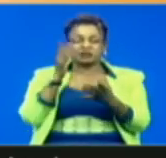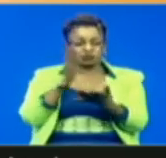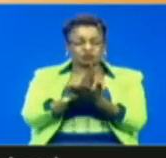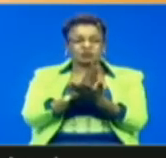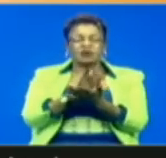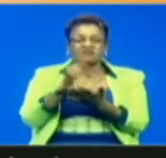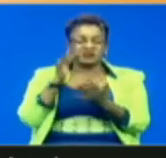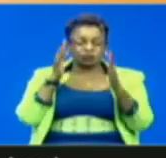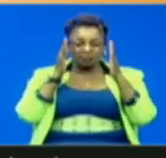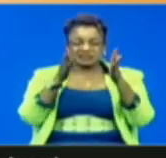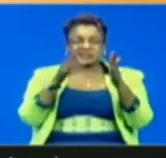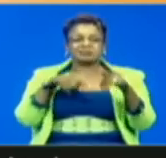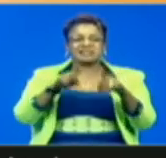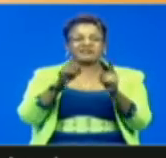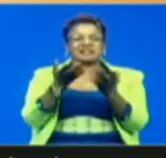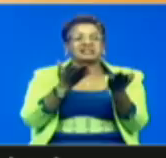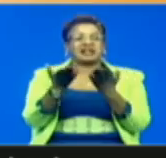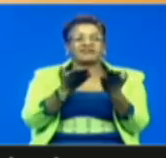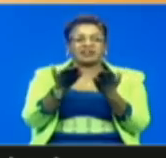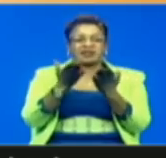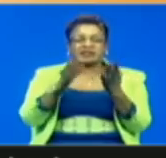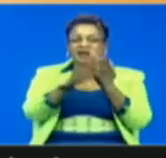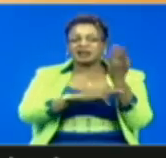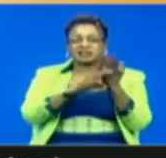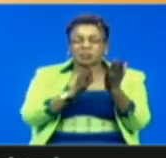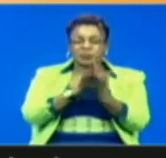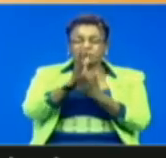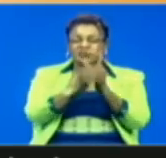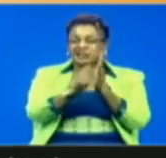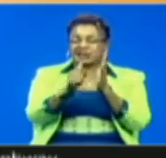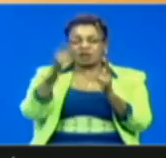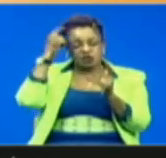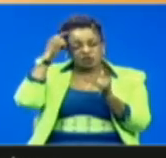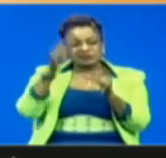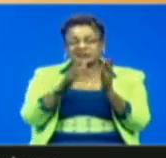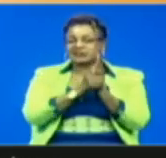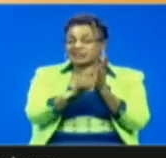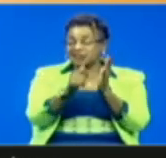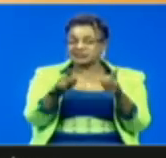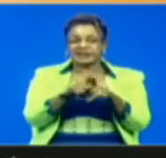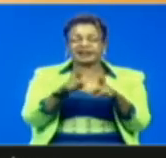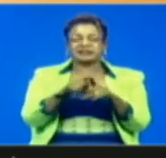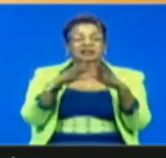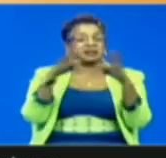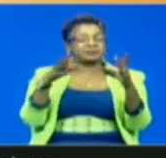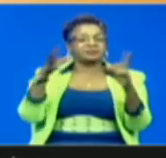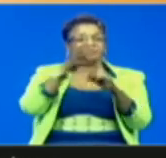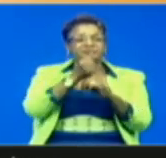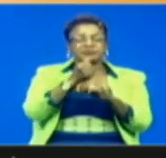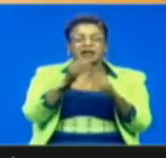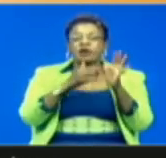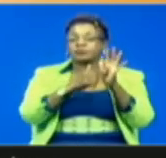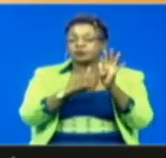who committed himself to serving the country through his skills, knowledge and talent, despite his great achievements and exposure to